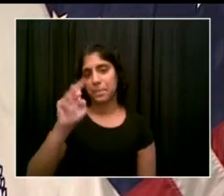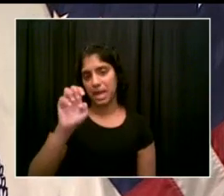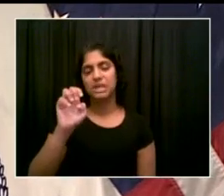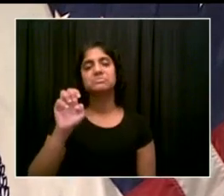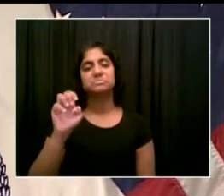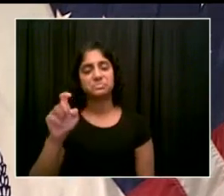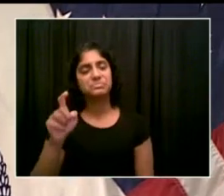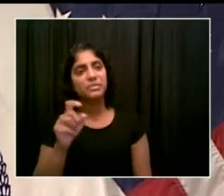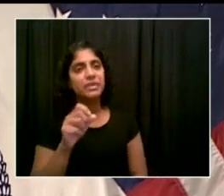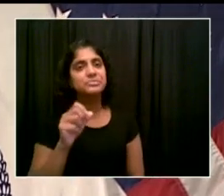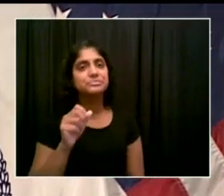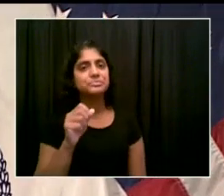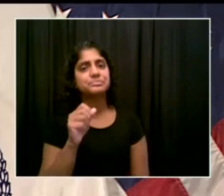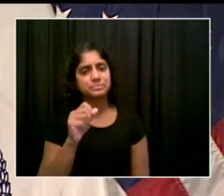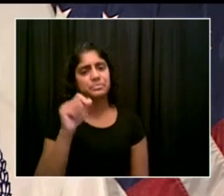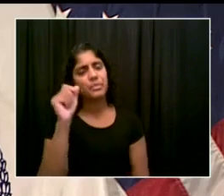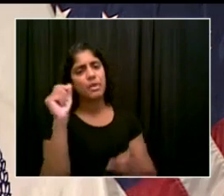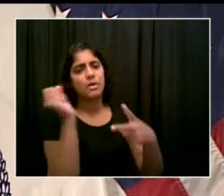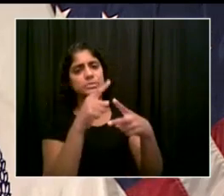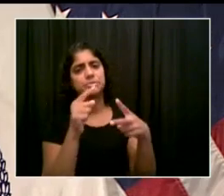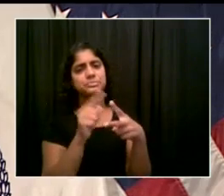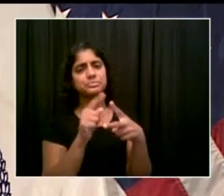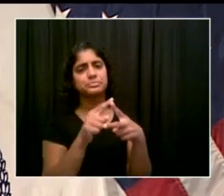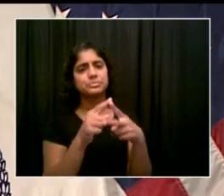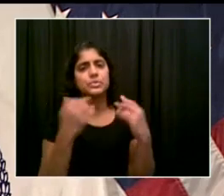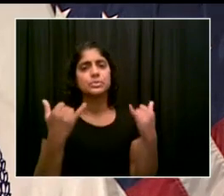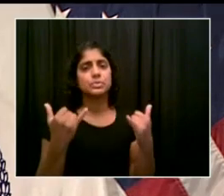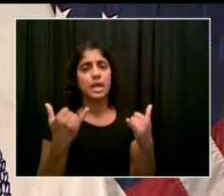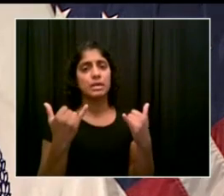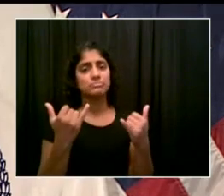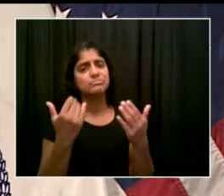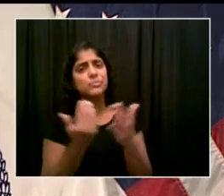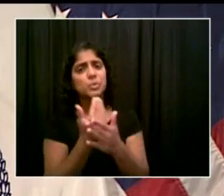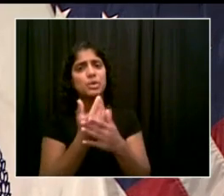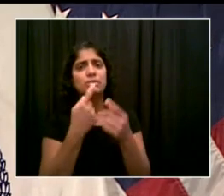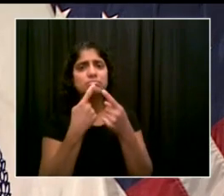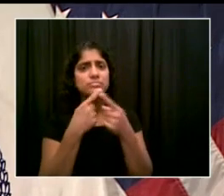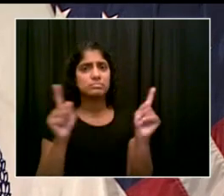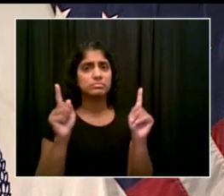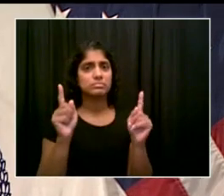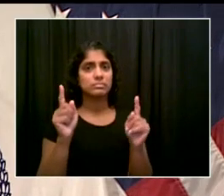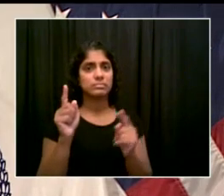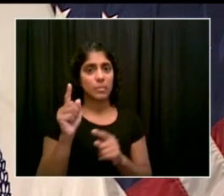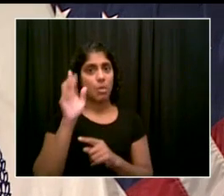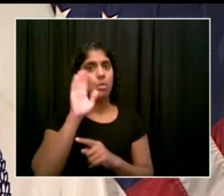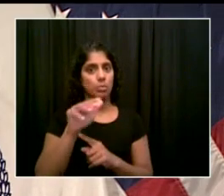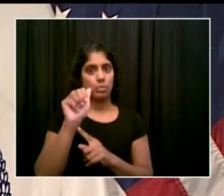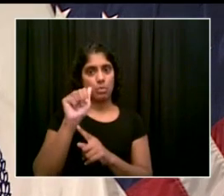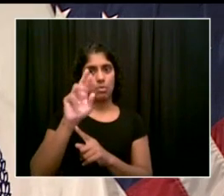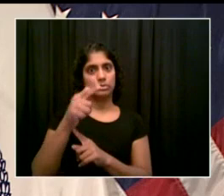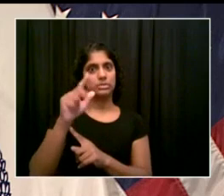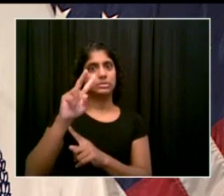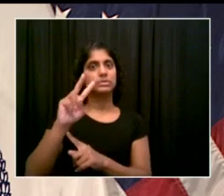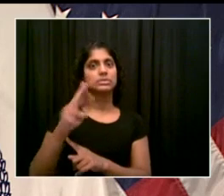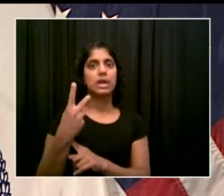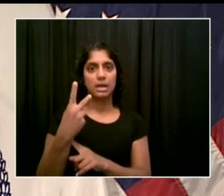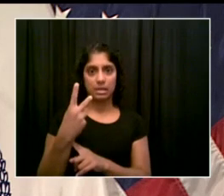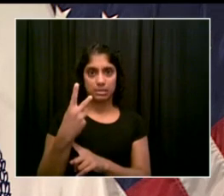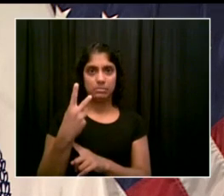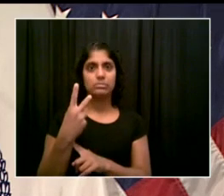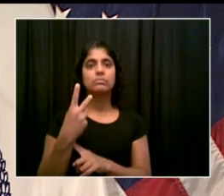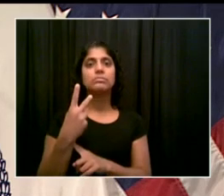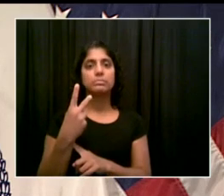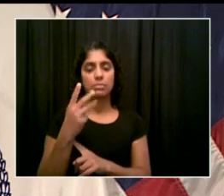understand there's some question about legality of direct government mandates prior to final FDA approval, but that approval, by some estimates, could come as soon as September for at